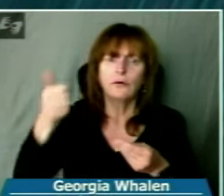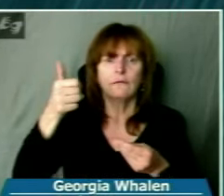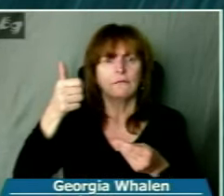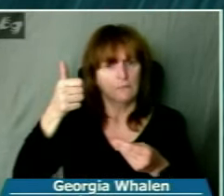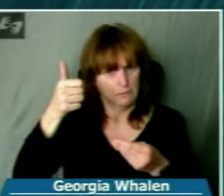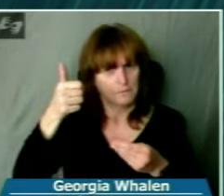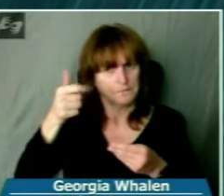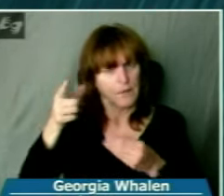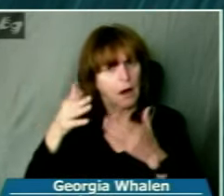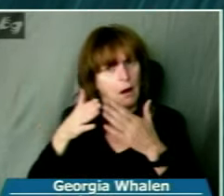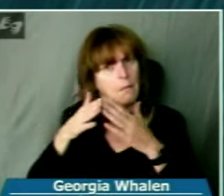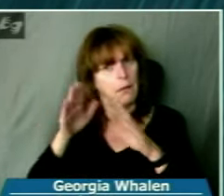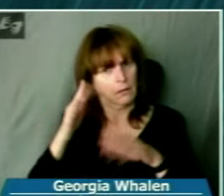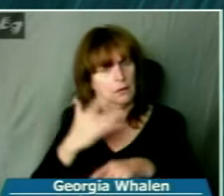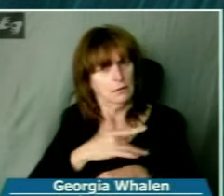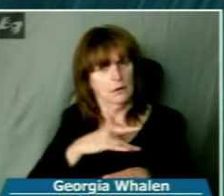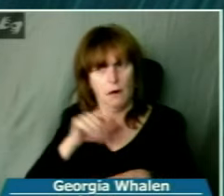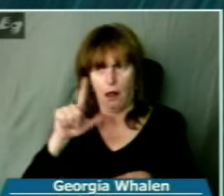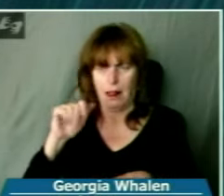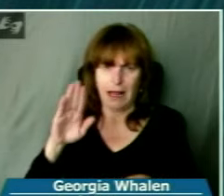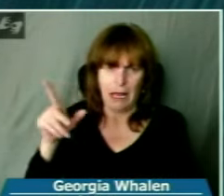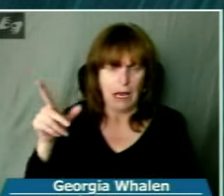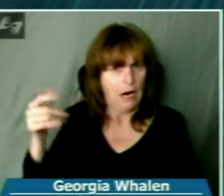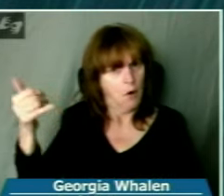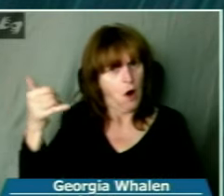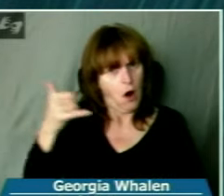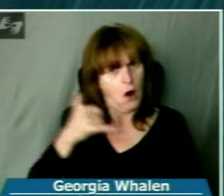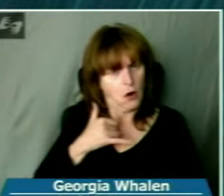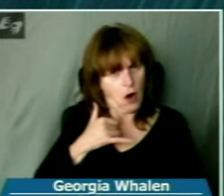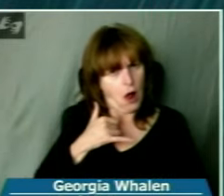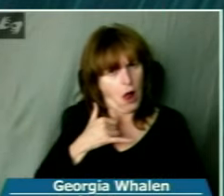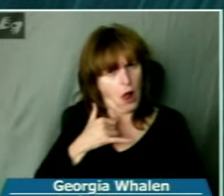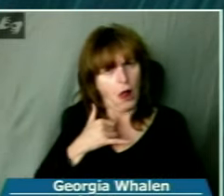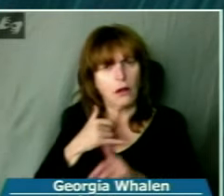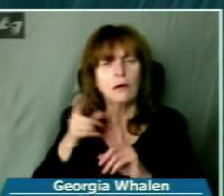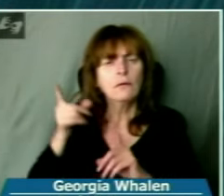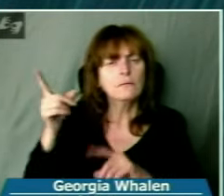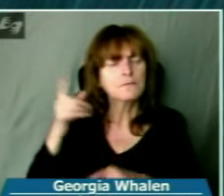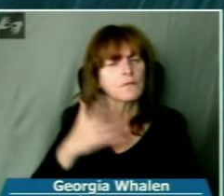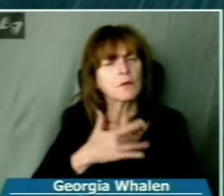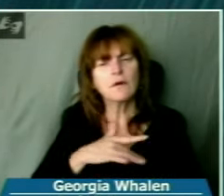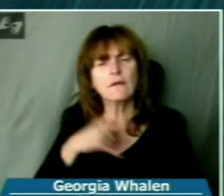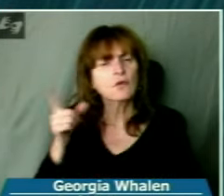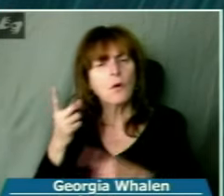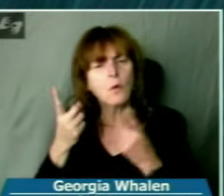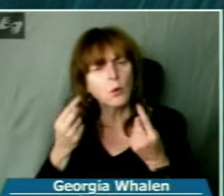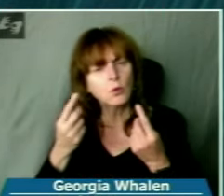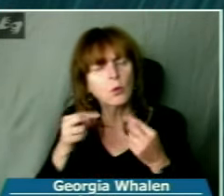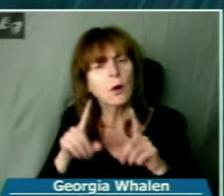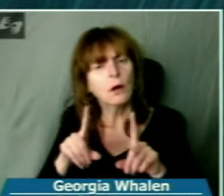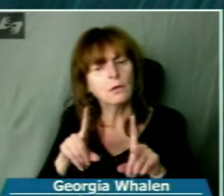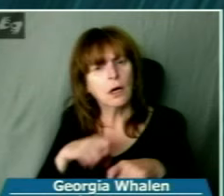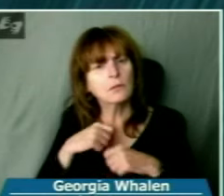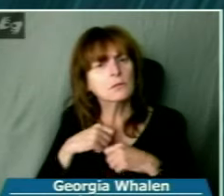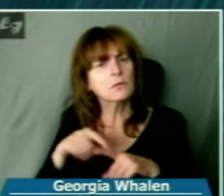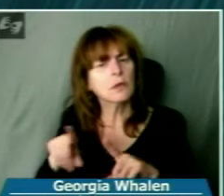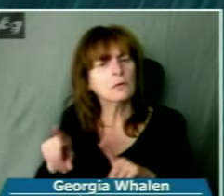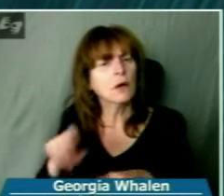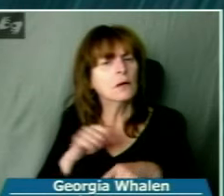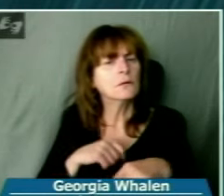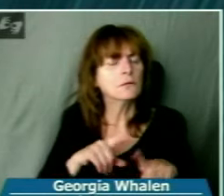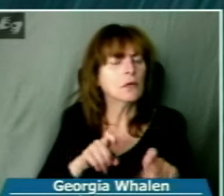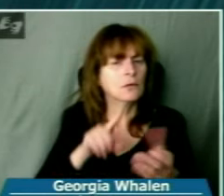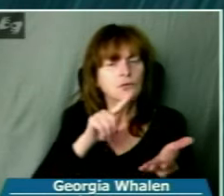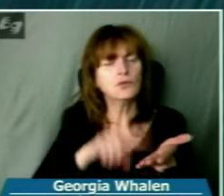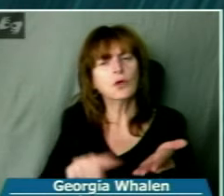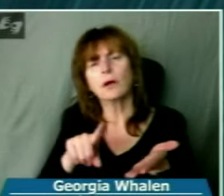us to let us know that they had just seen, they do ongoing quality assurance, and as they'd been looking at the results coming off that